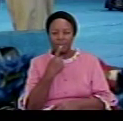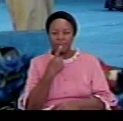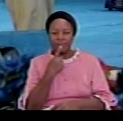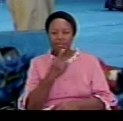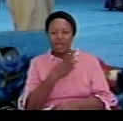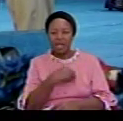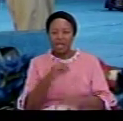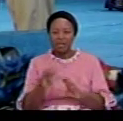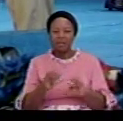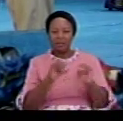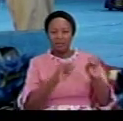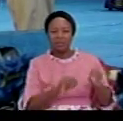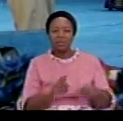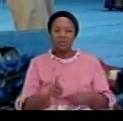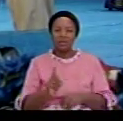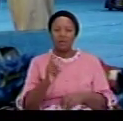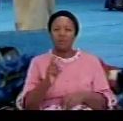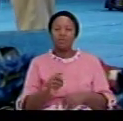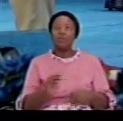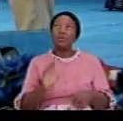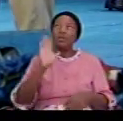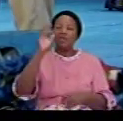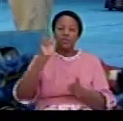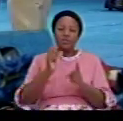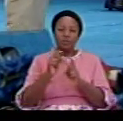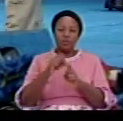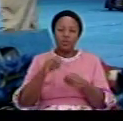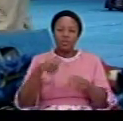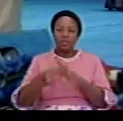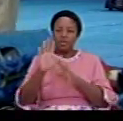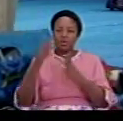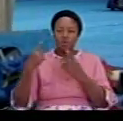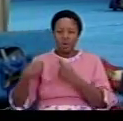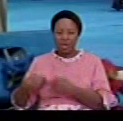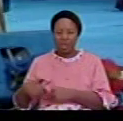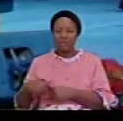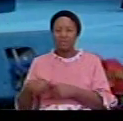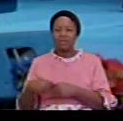and lay up his word in thine heart.